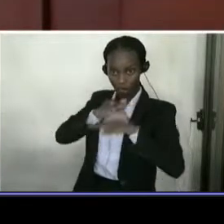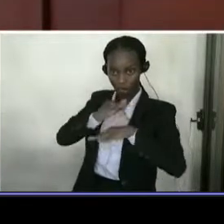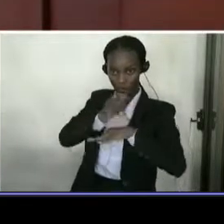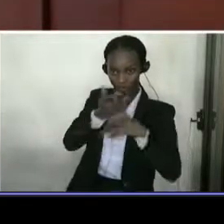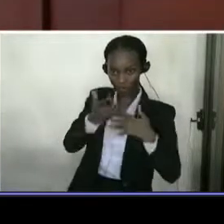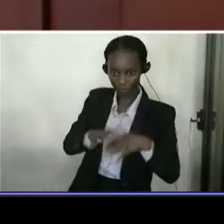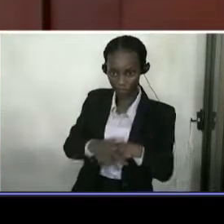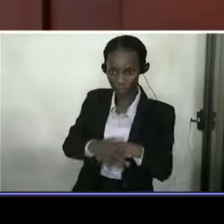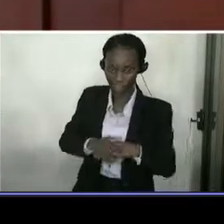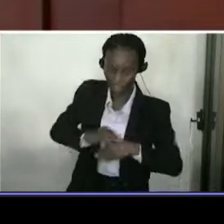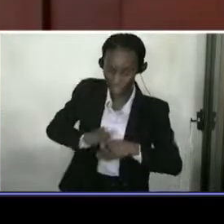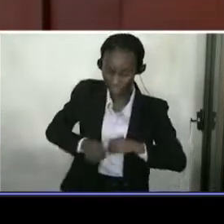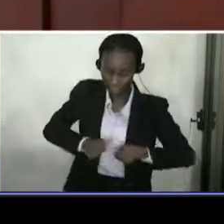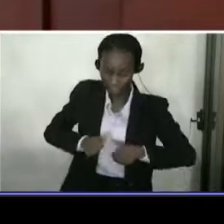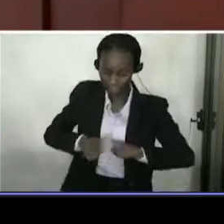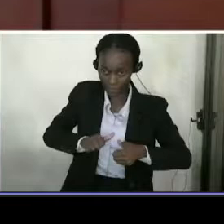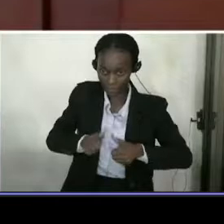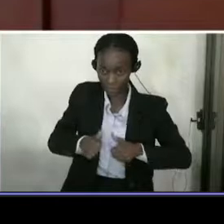steps against the former